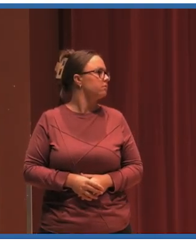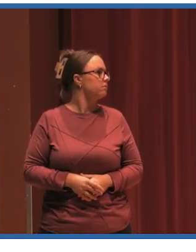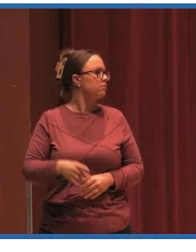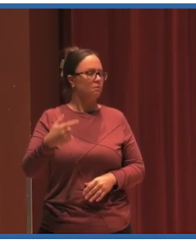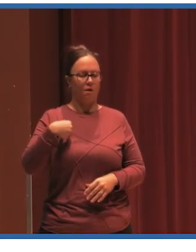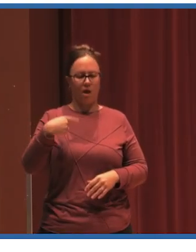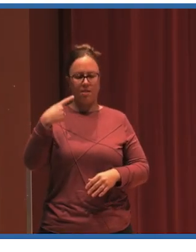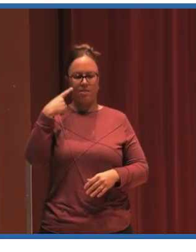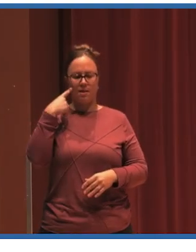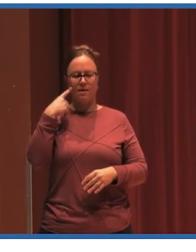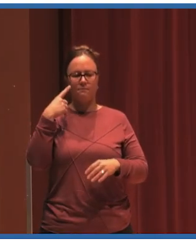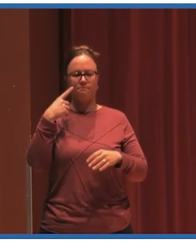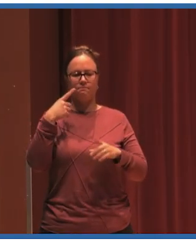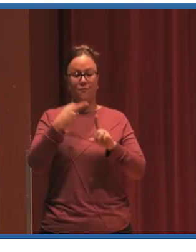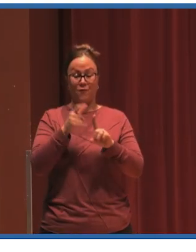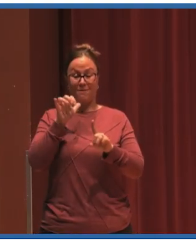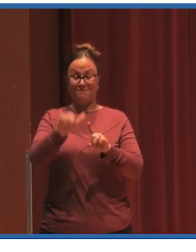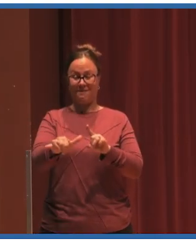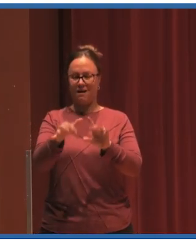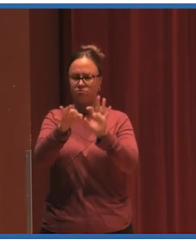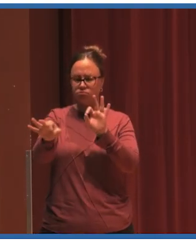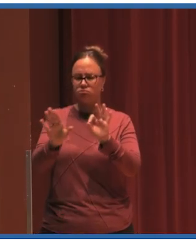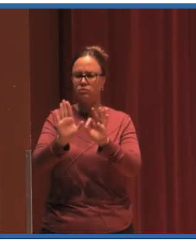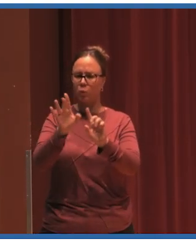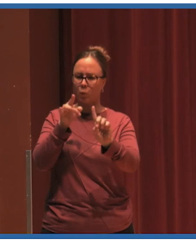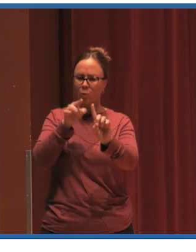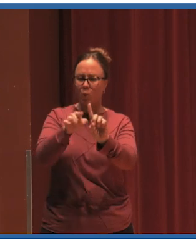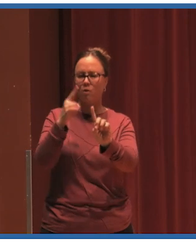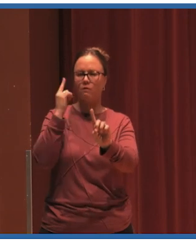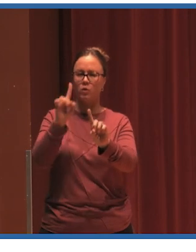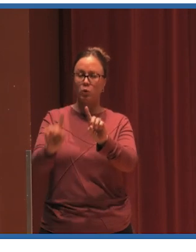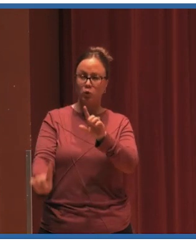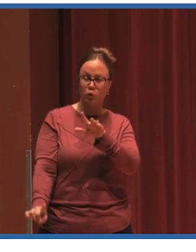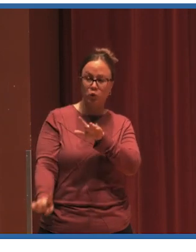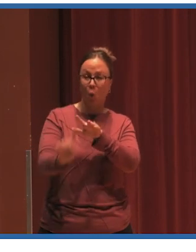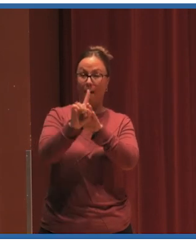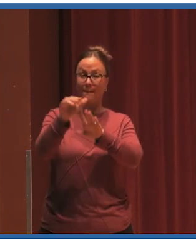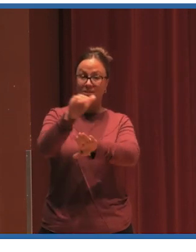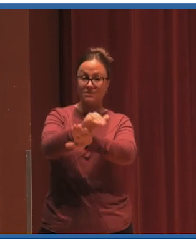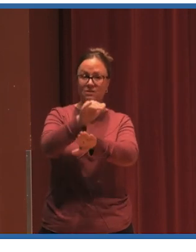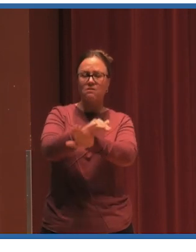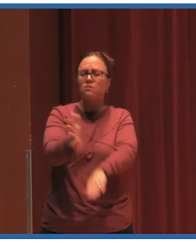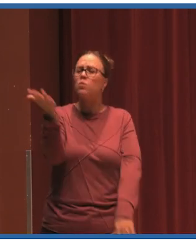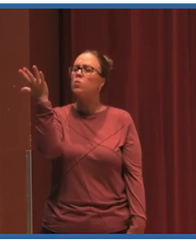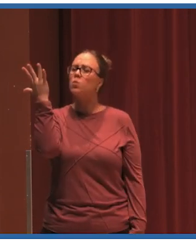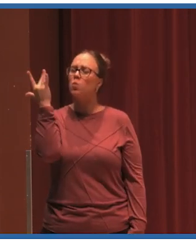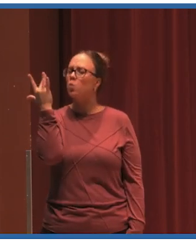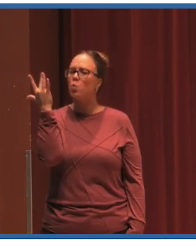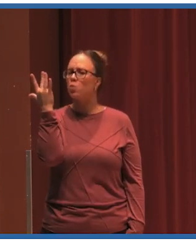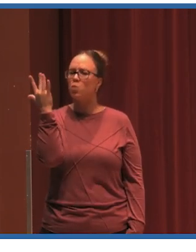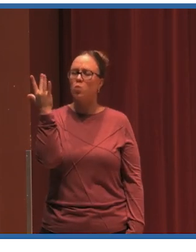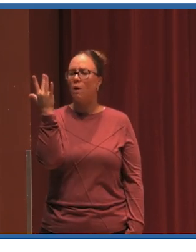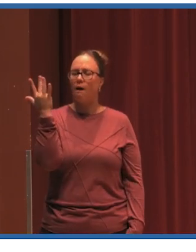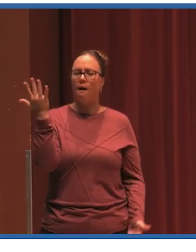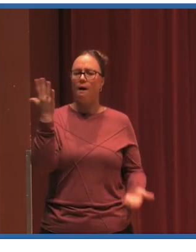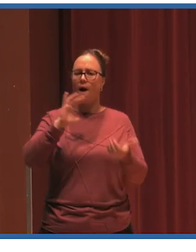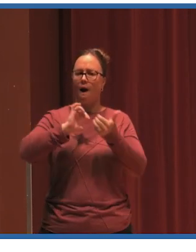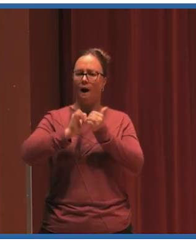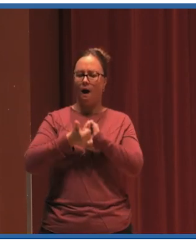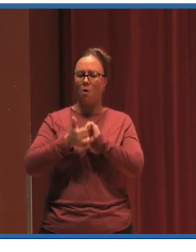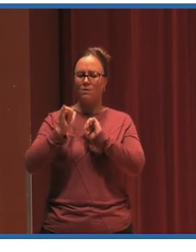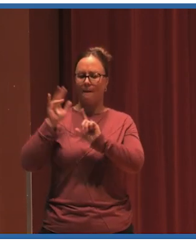statement, what is your purpose for even showing up tonight? What is the mission statement for your